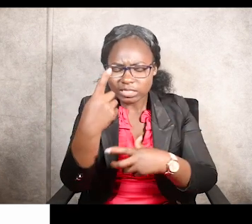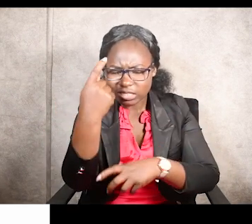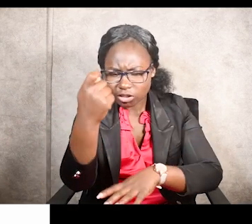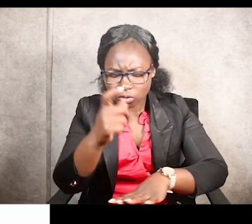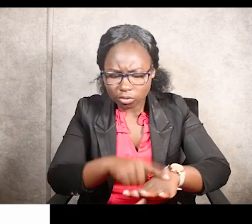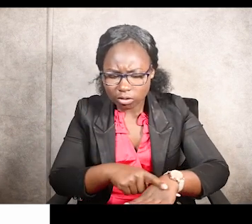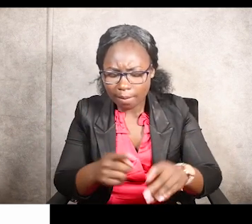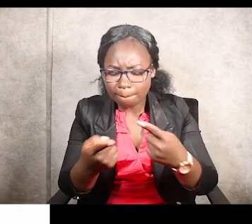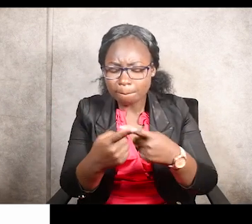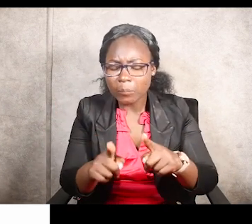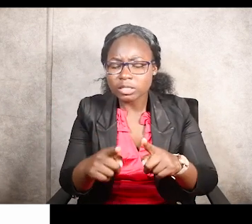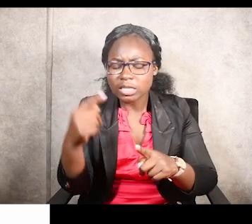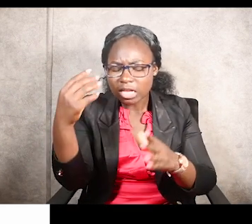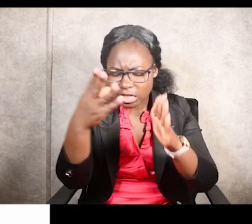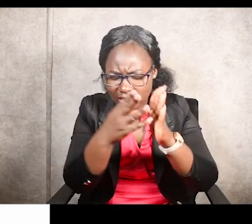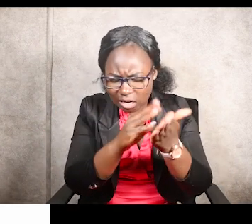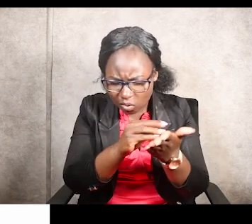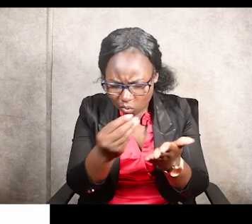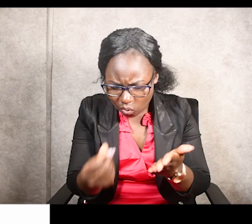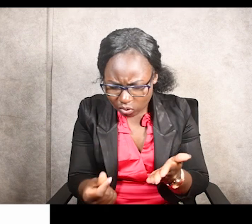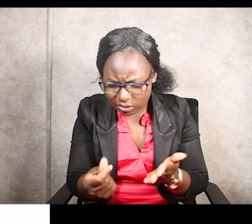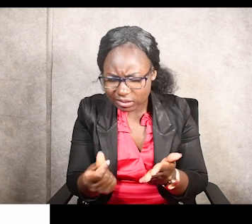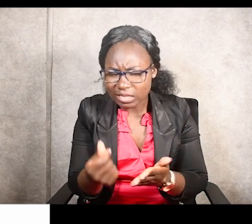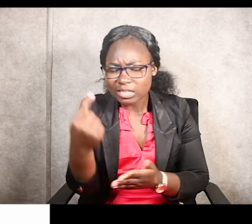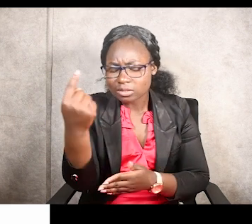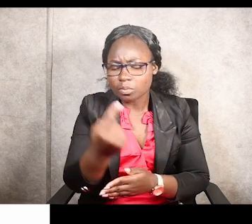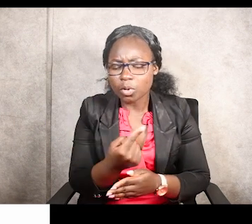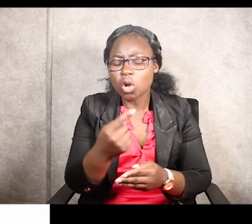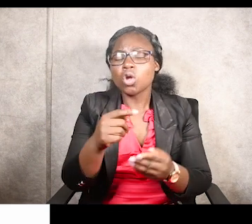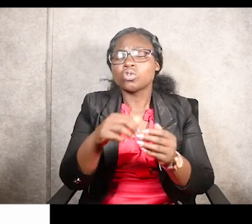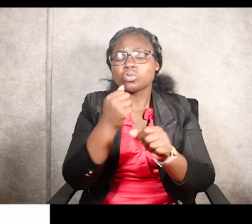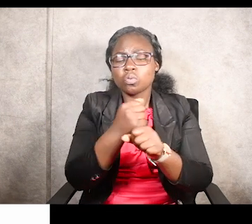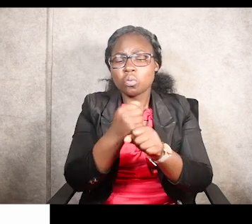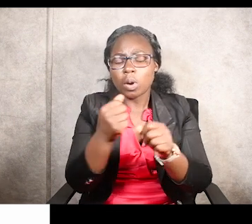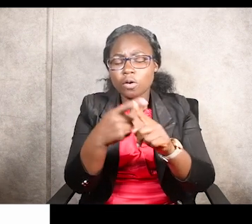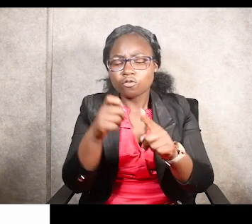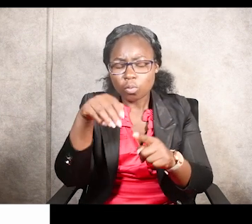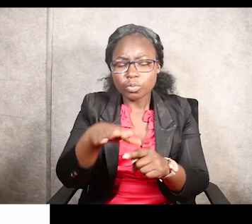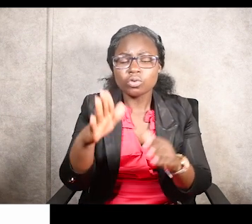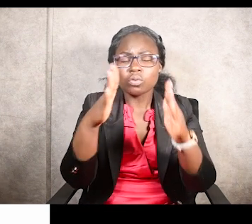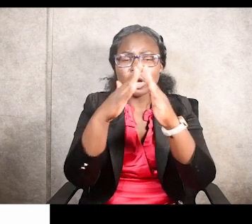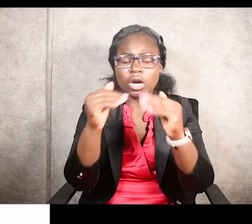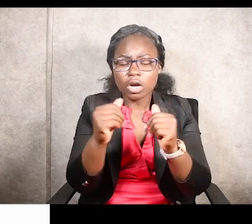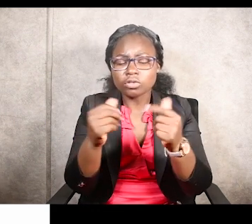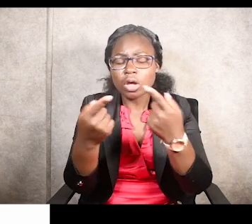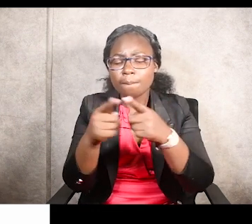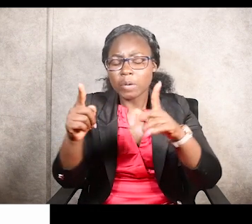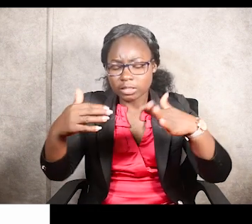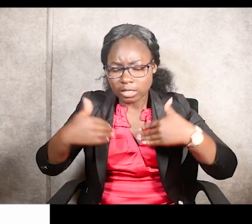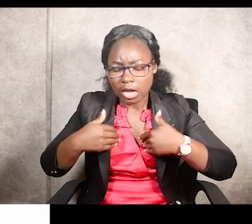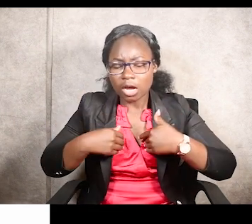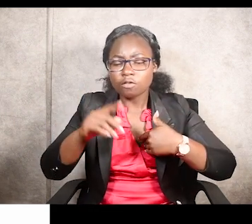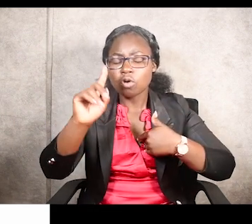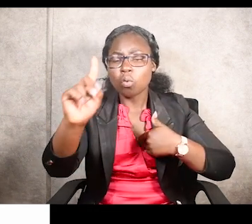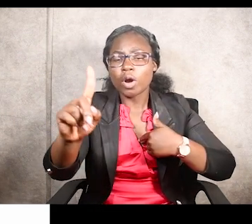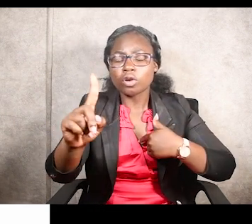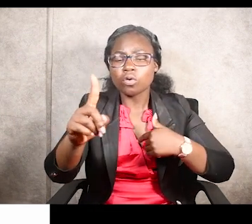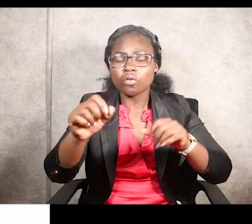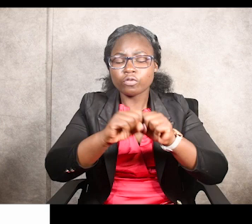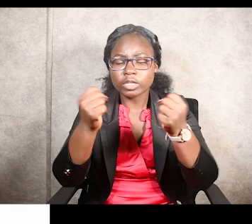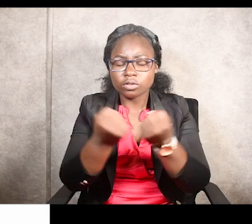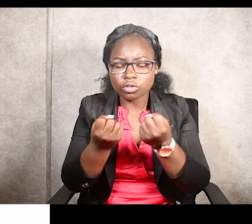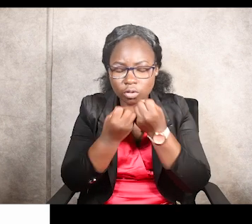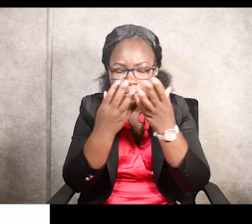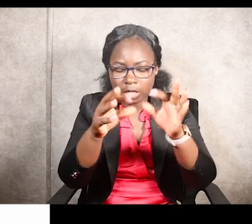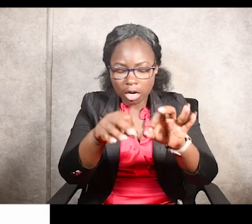entry into that business is quite low. You don't need a big store. You can be able to operate from your house, and also but to have one of the social media accounts and be able to work